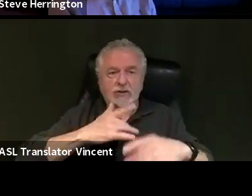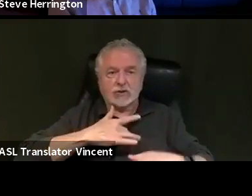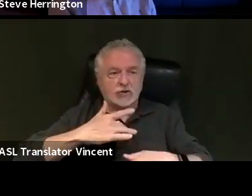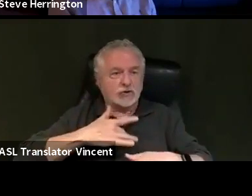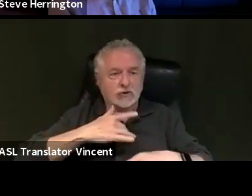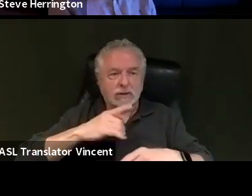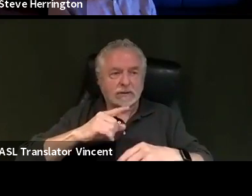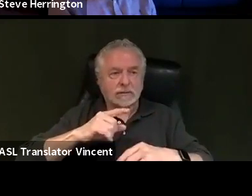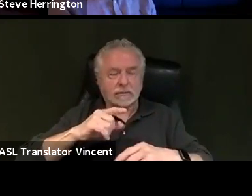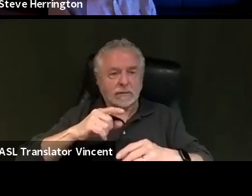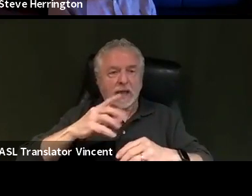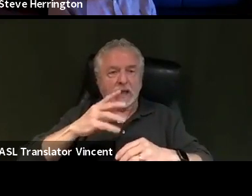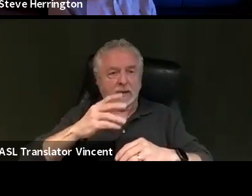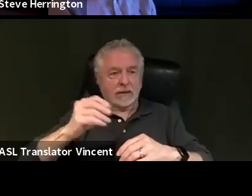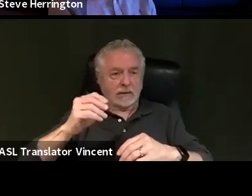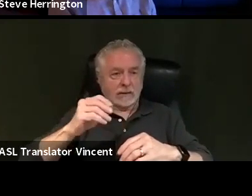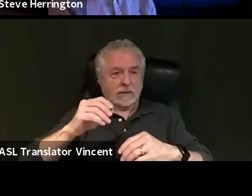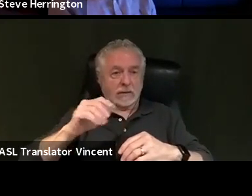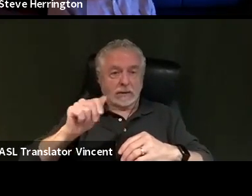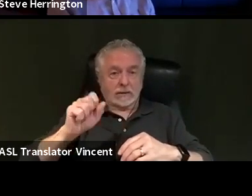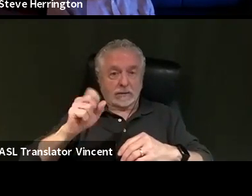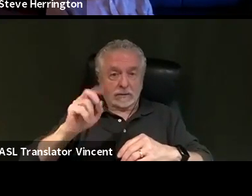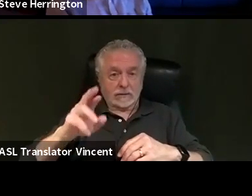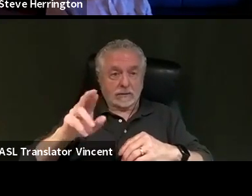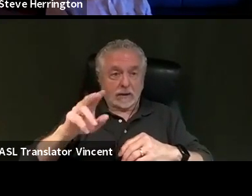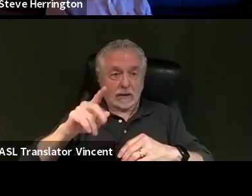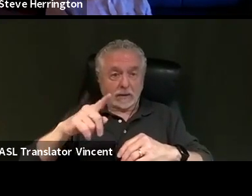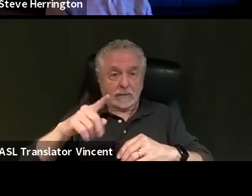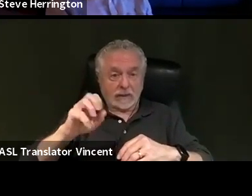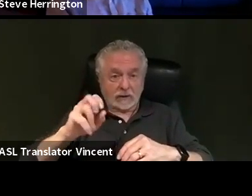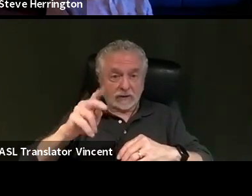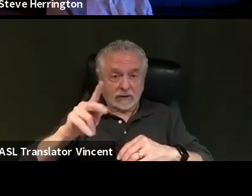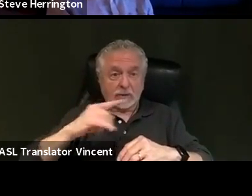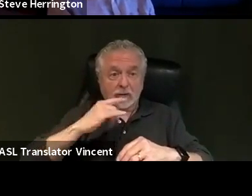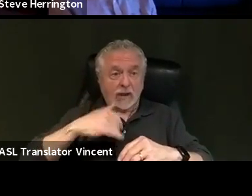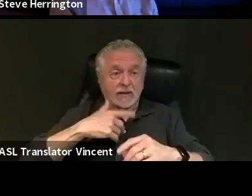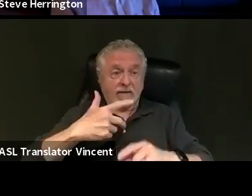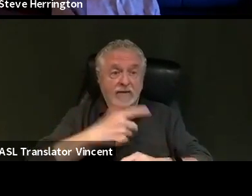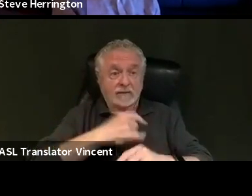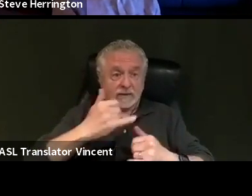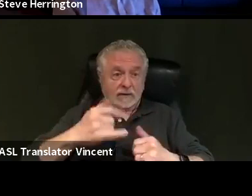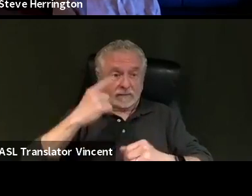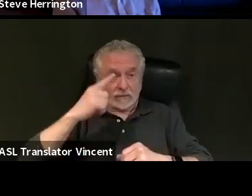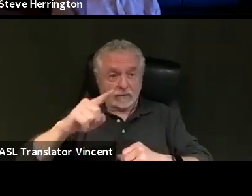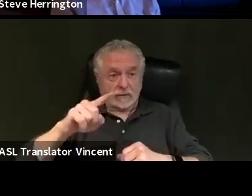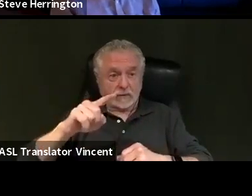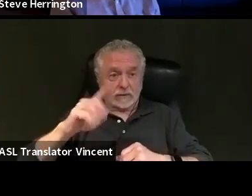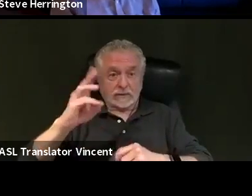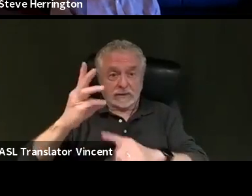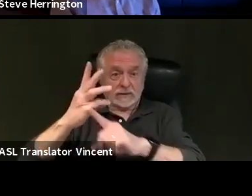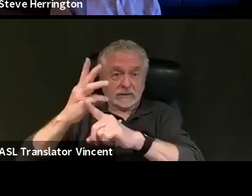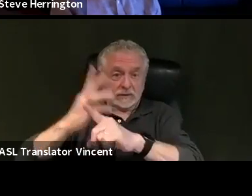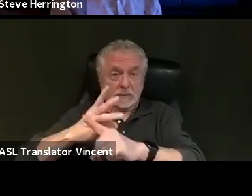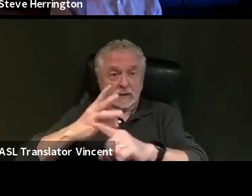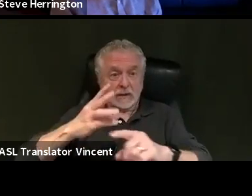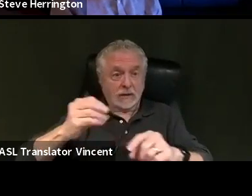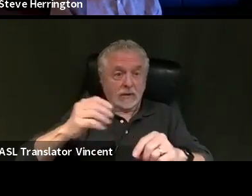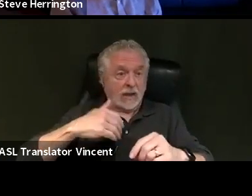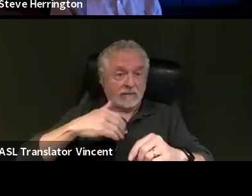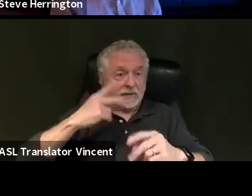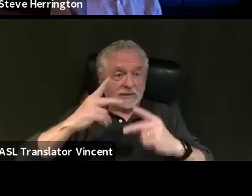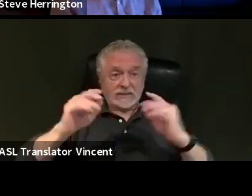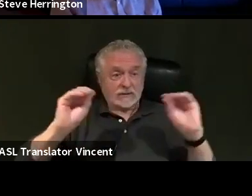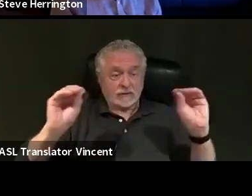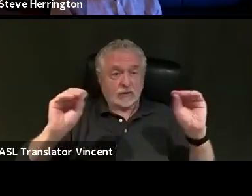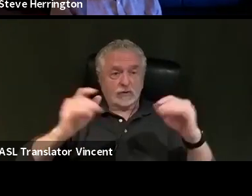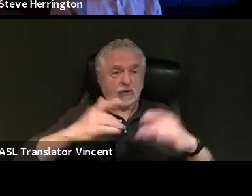any signaling. And as Dr. Prostowski mentioned, we've had these vaccines now for 6 months, and we haven't seen